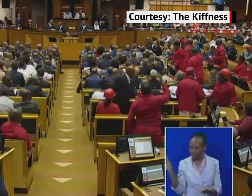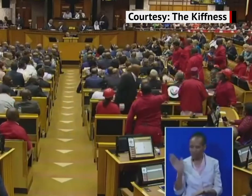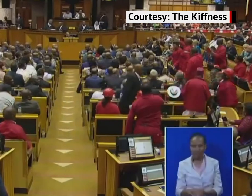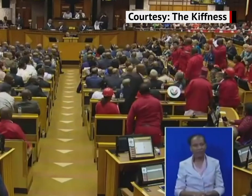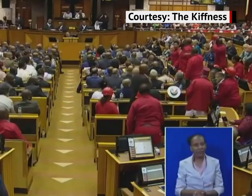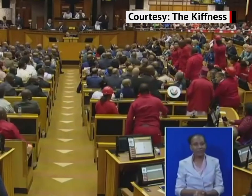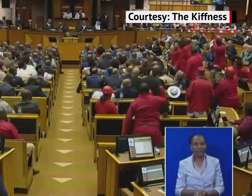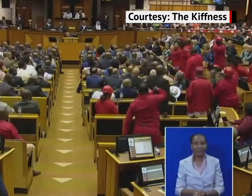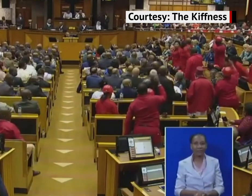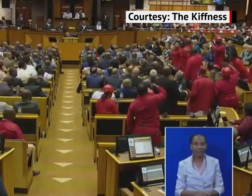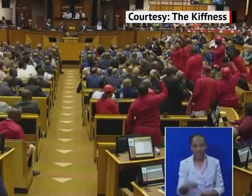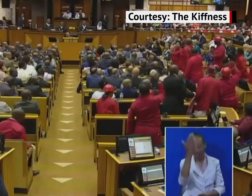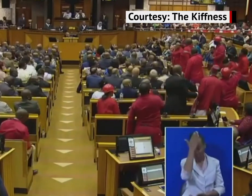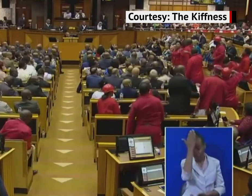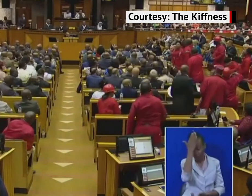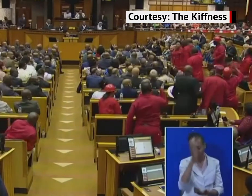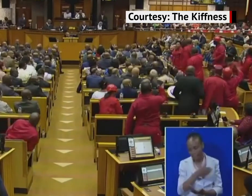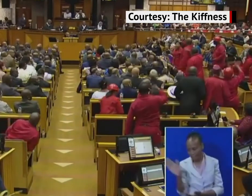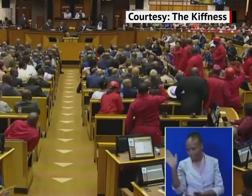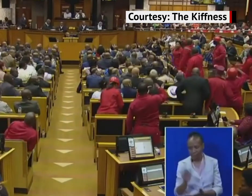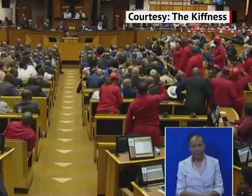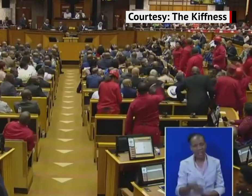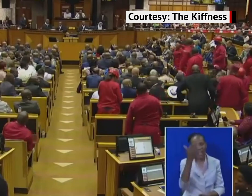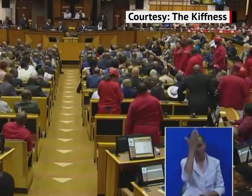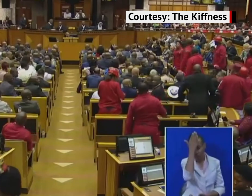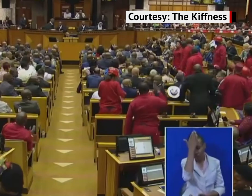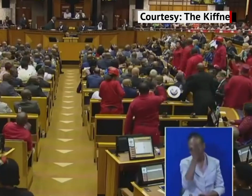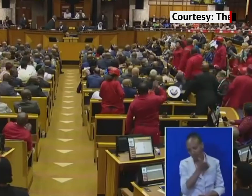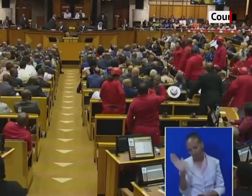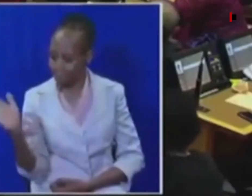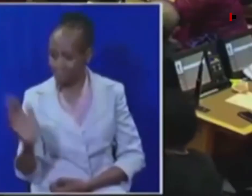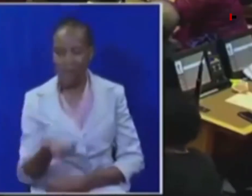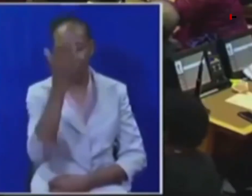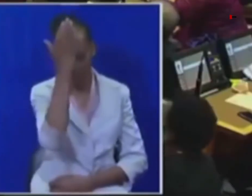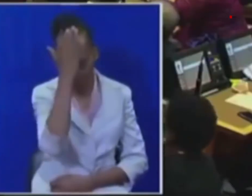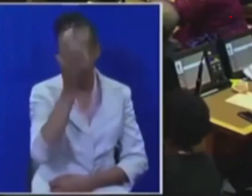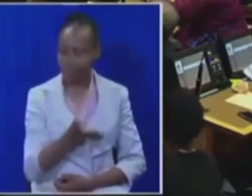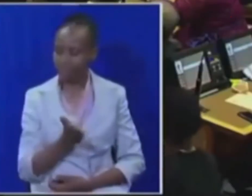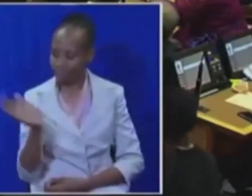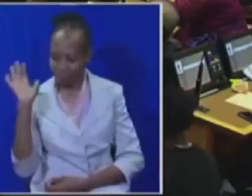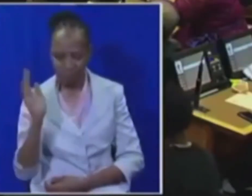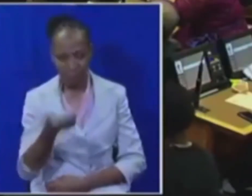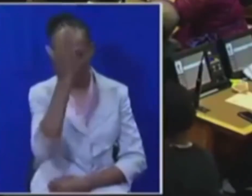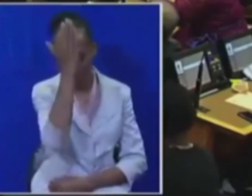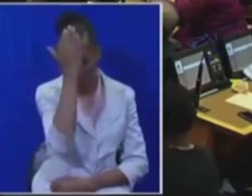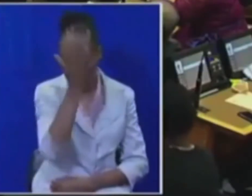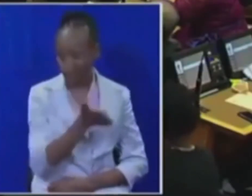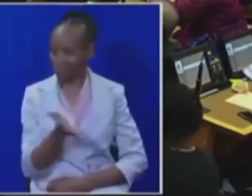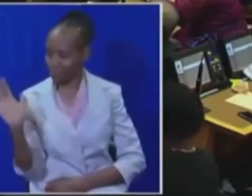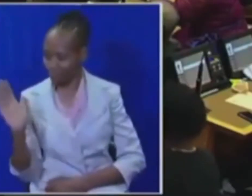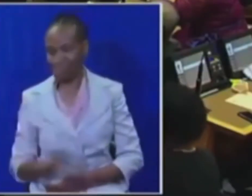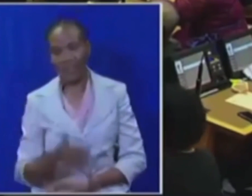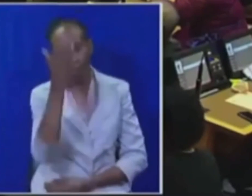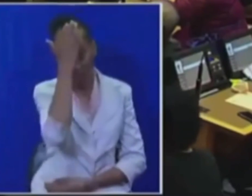Zupta must fall! Zupta must fall! Zupta must fall! Zupta must fall! Zupta must fall!